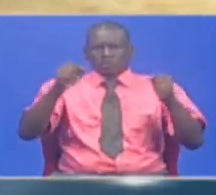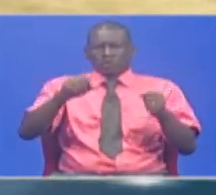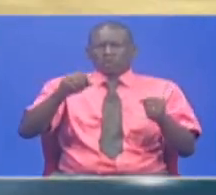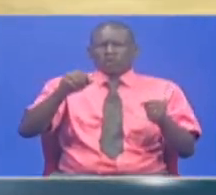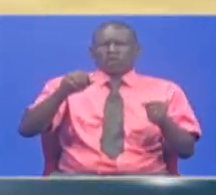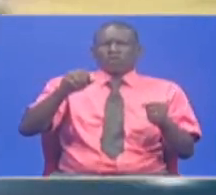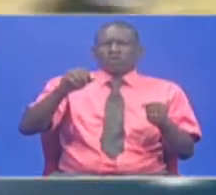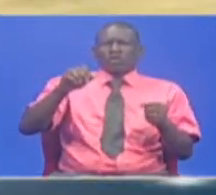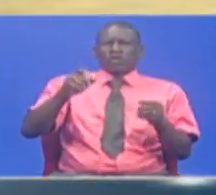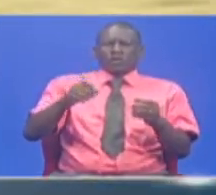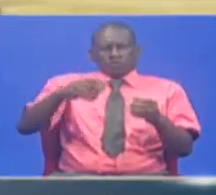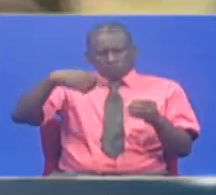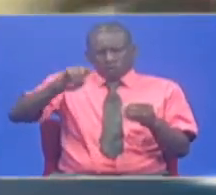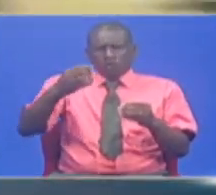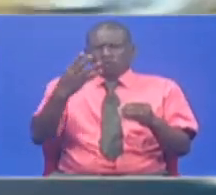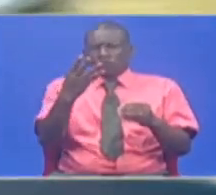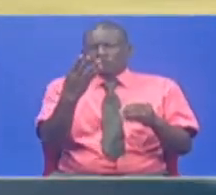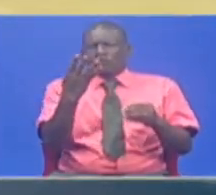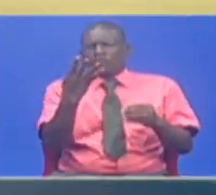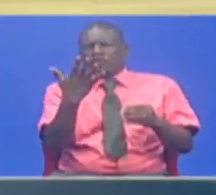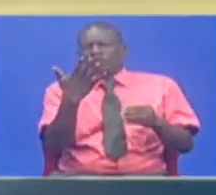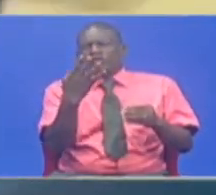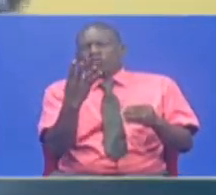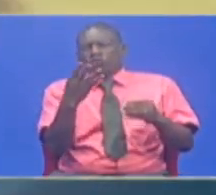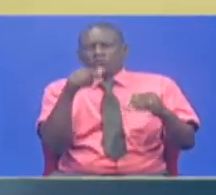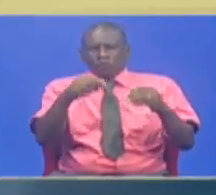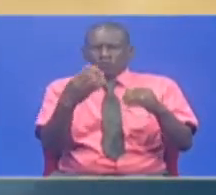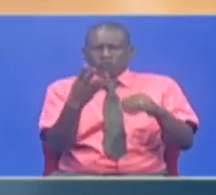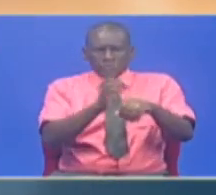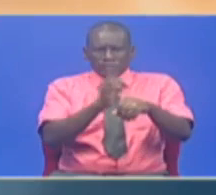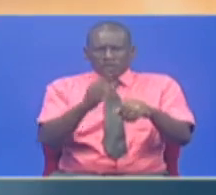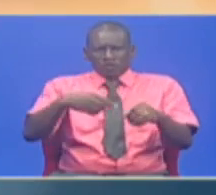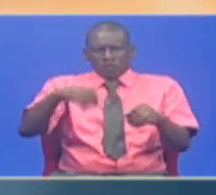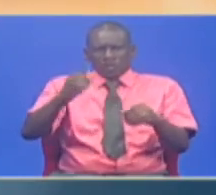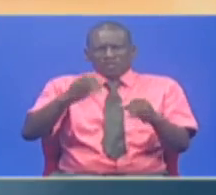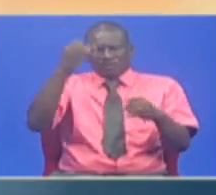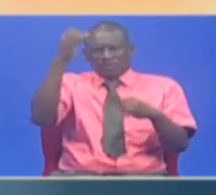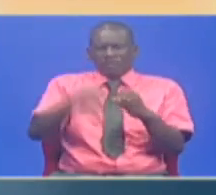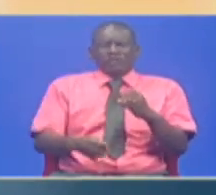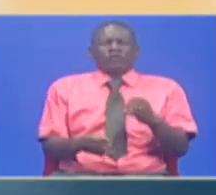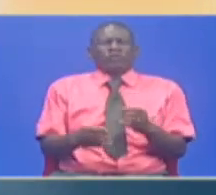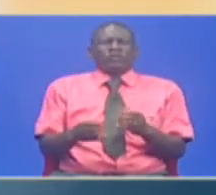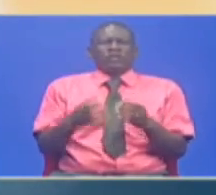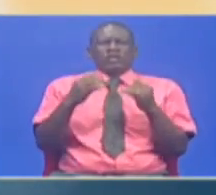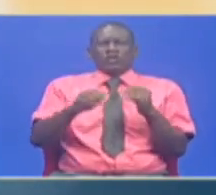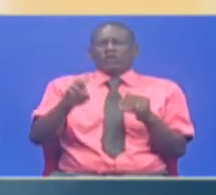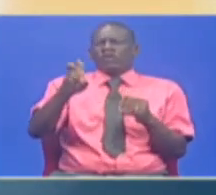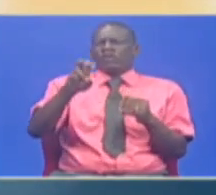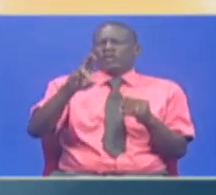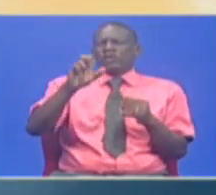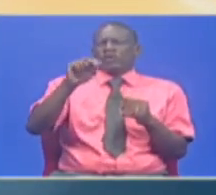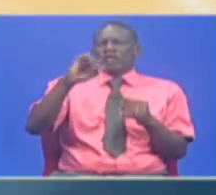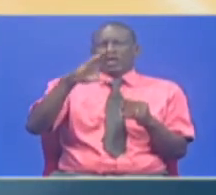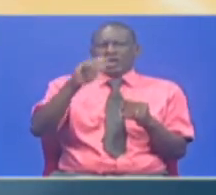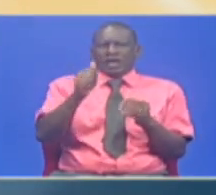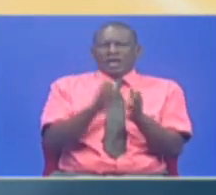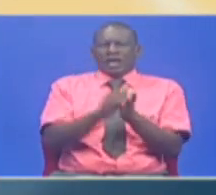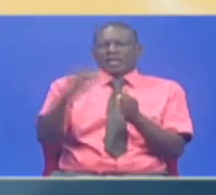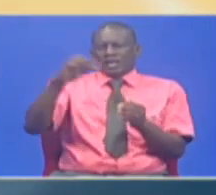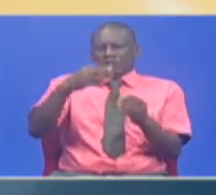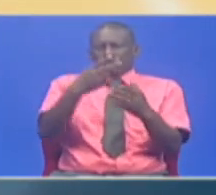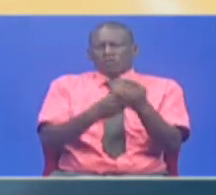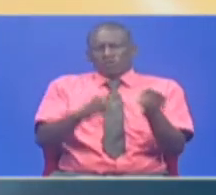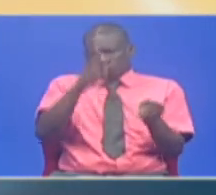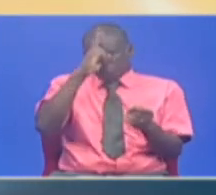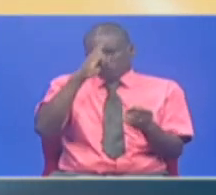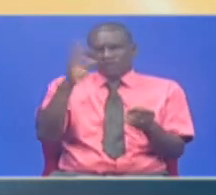clocked 54.7 seconds to easily win and qualify for the finals of the one-lap race. Veronica Mutua and Gladys Musioki, both of Police,